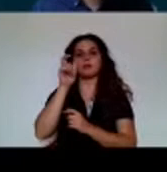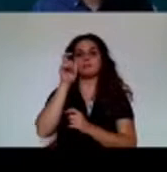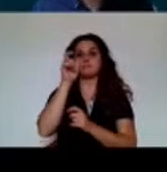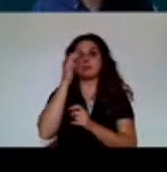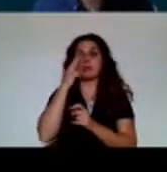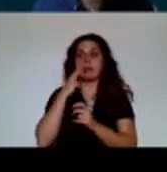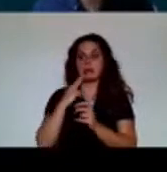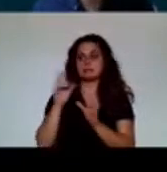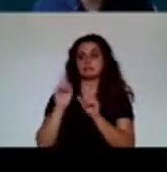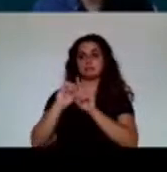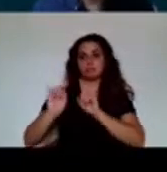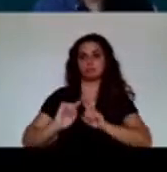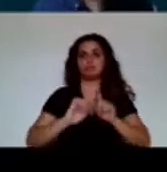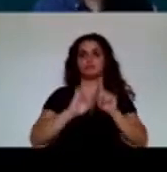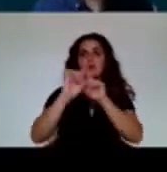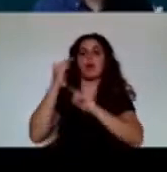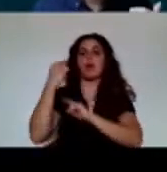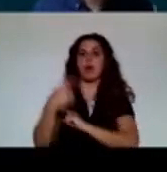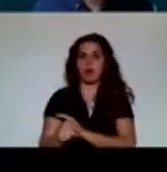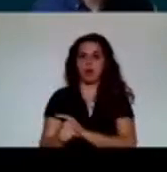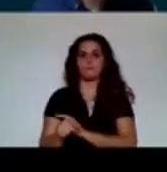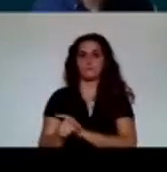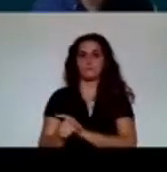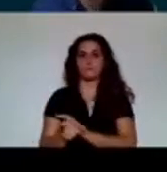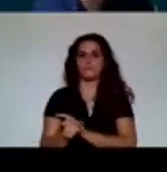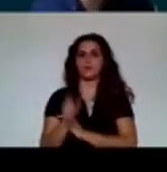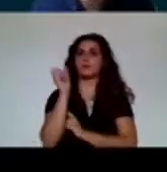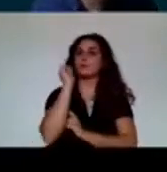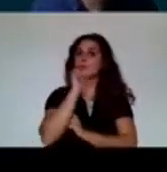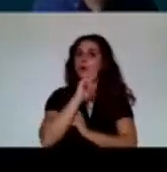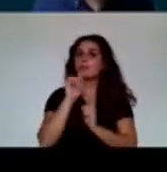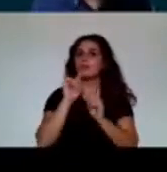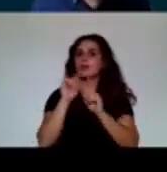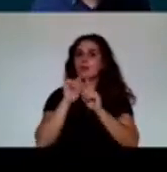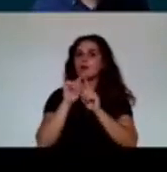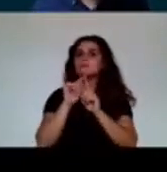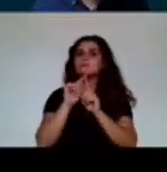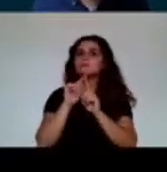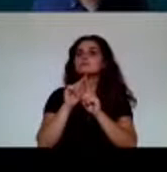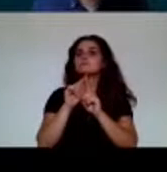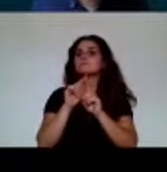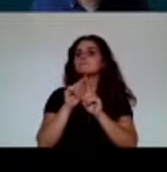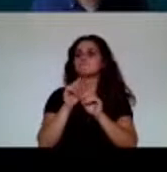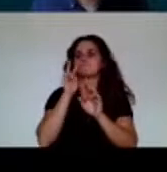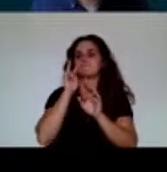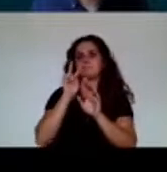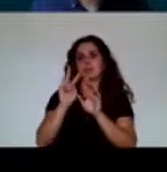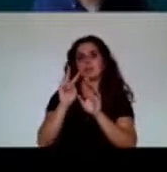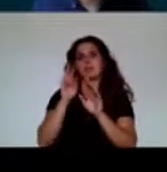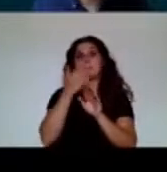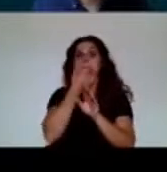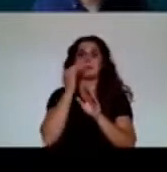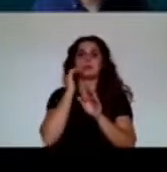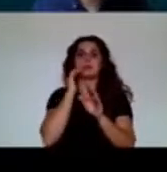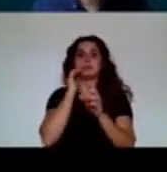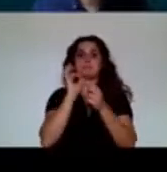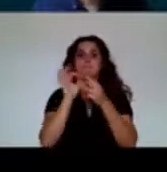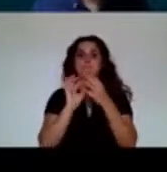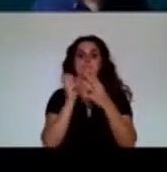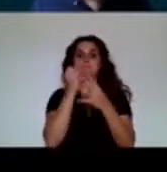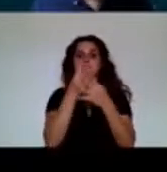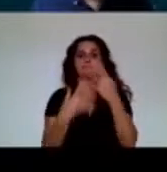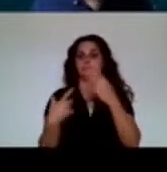actually exist and can be identified based on specific physical